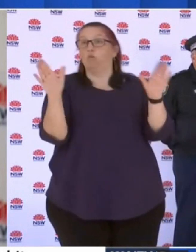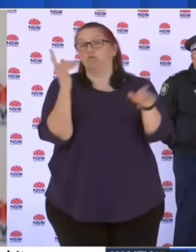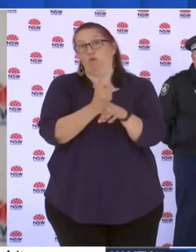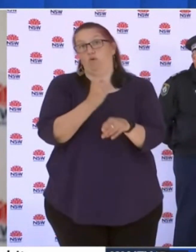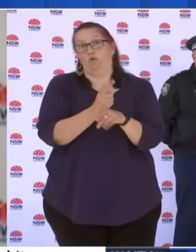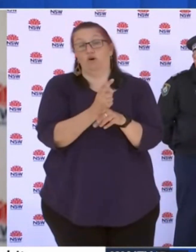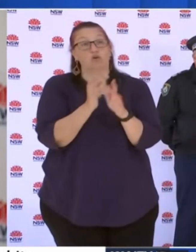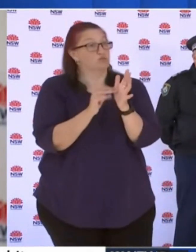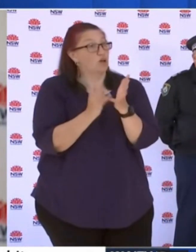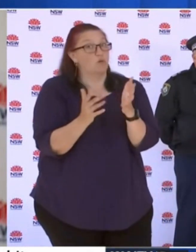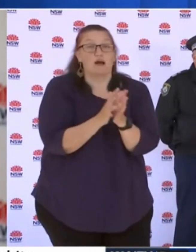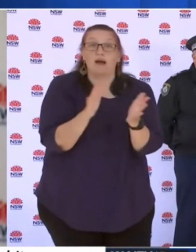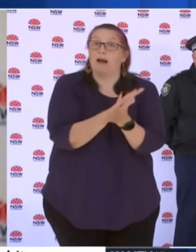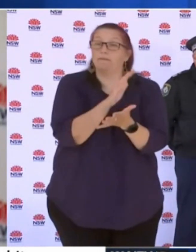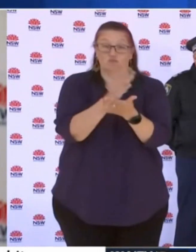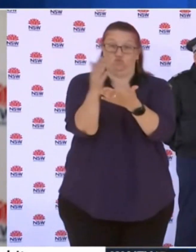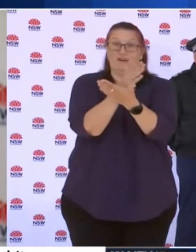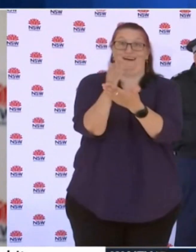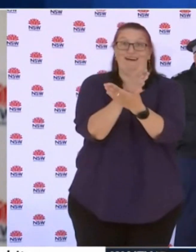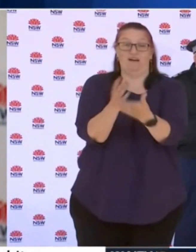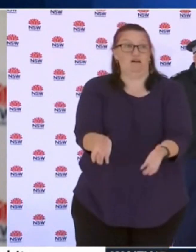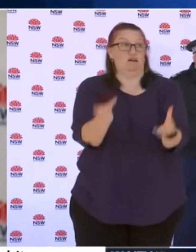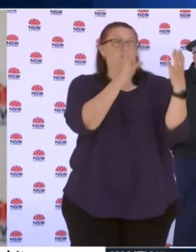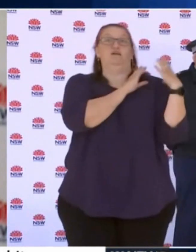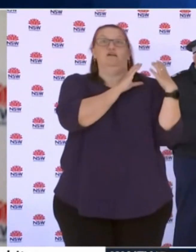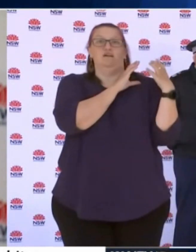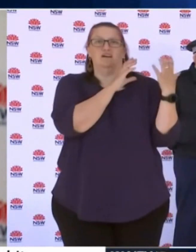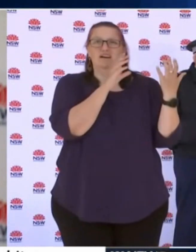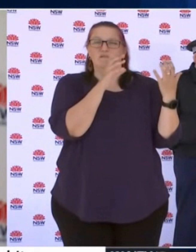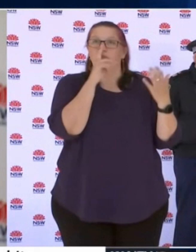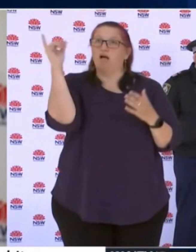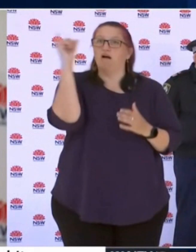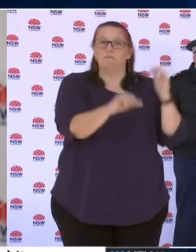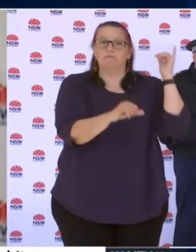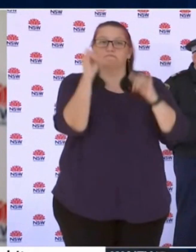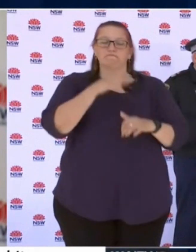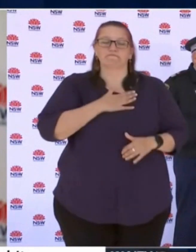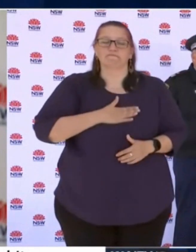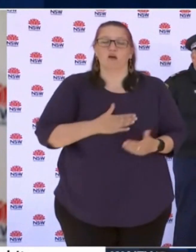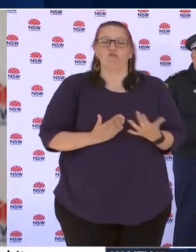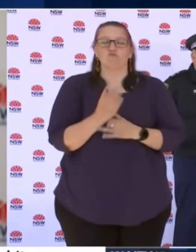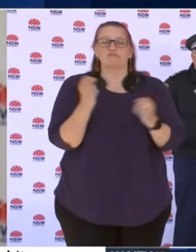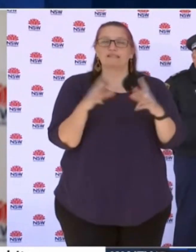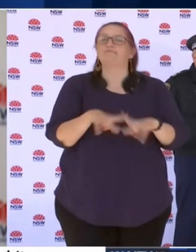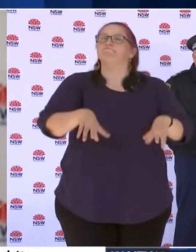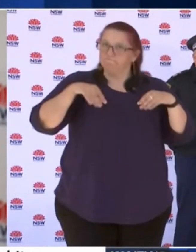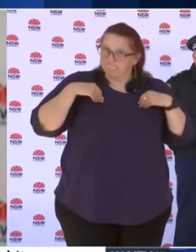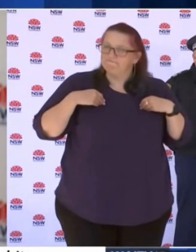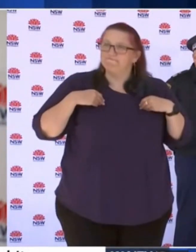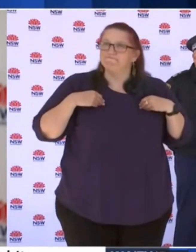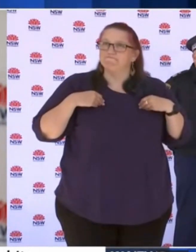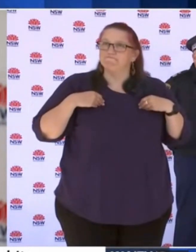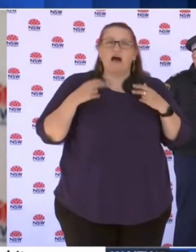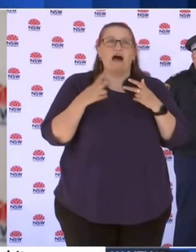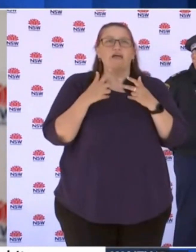carry our fair share. In fact, we've carried the vast majority of people coming home. So I am disappointed that every state hasn't done